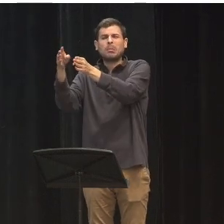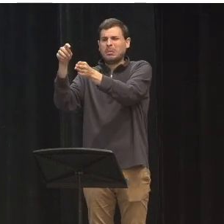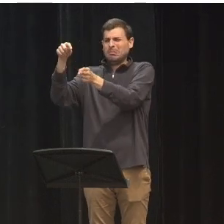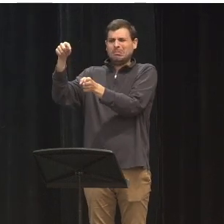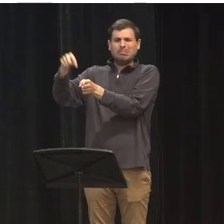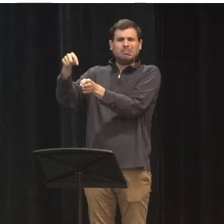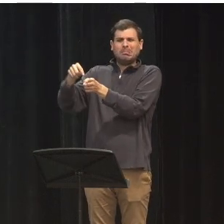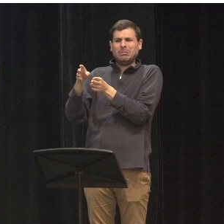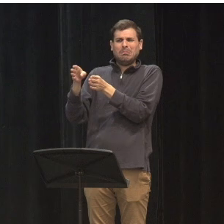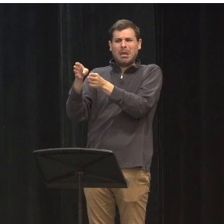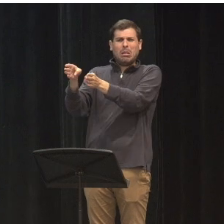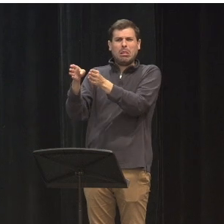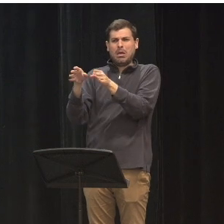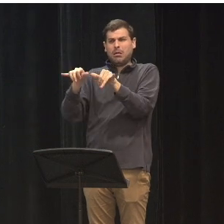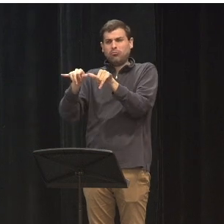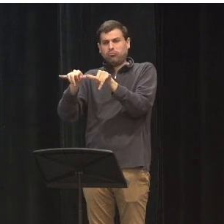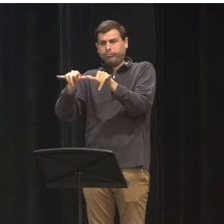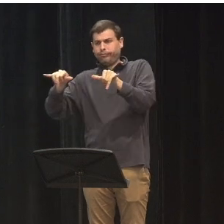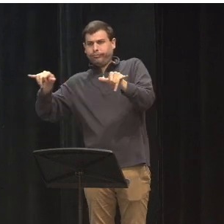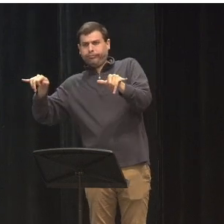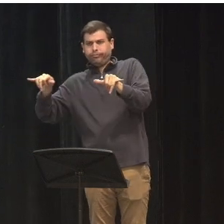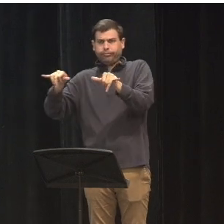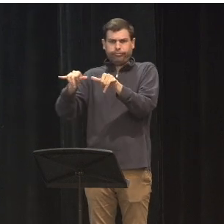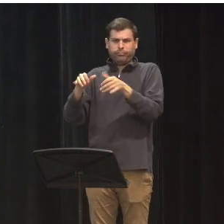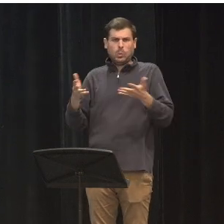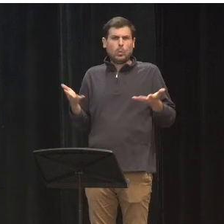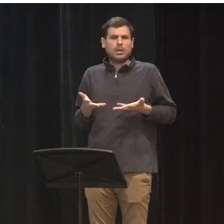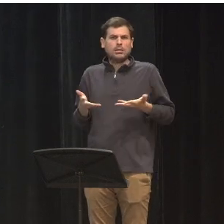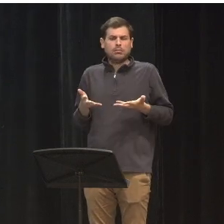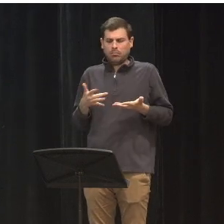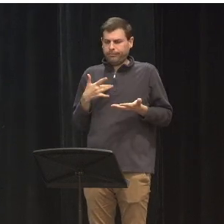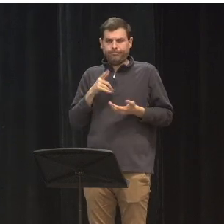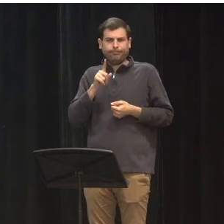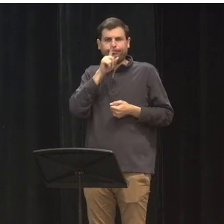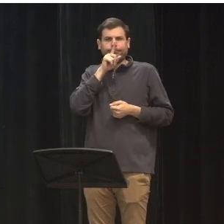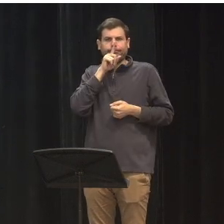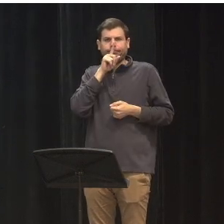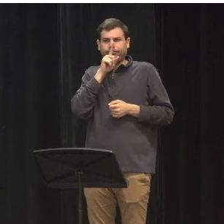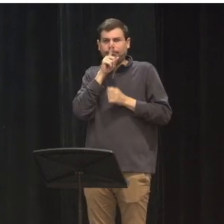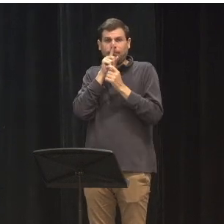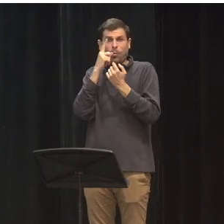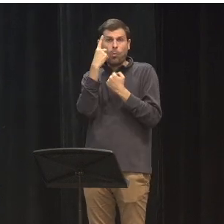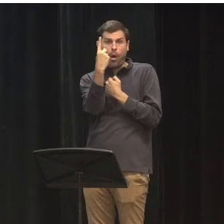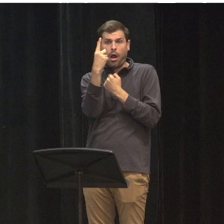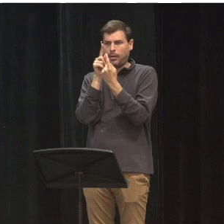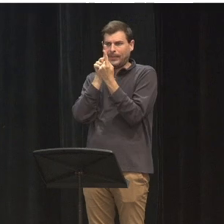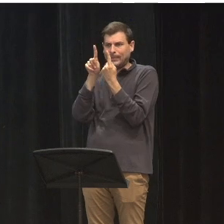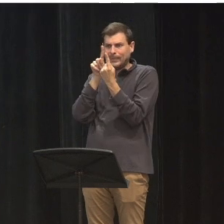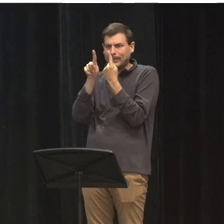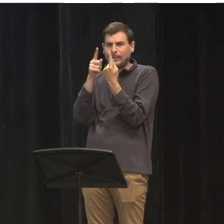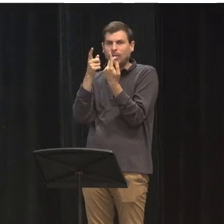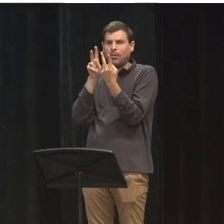the density of usage is within those clear paths. So if you